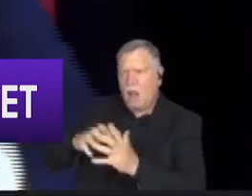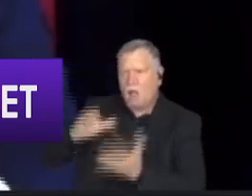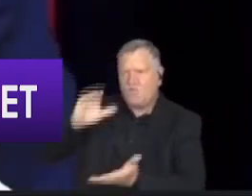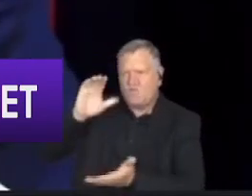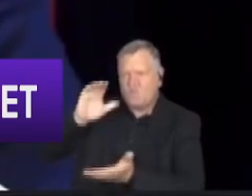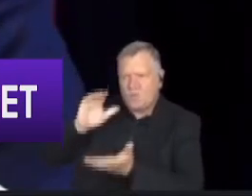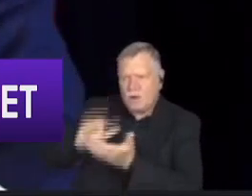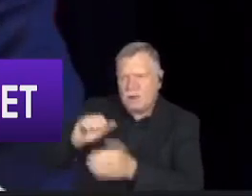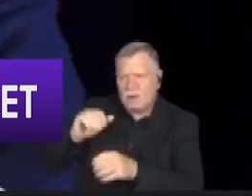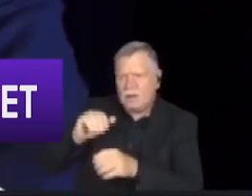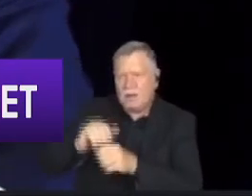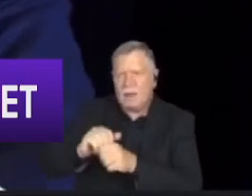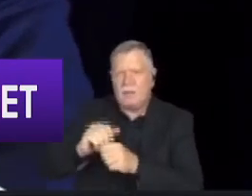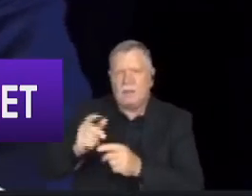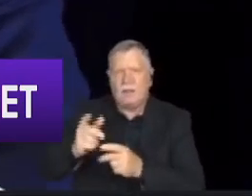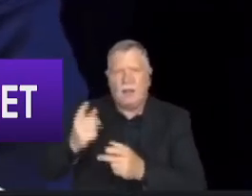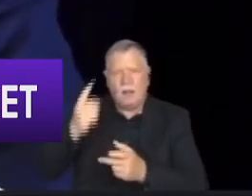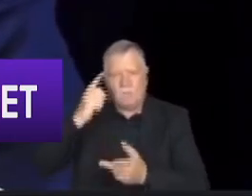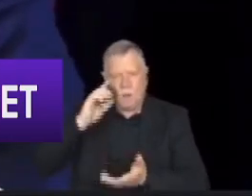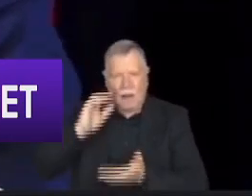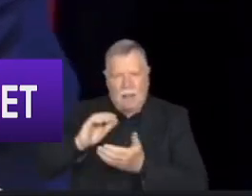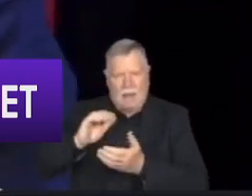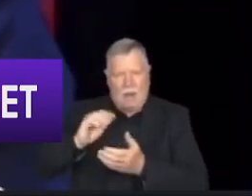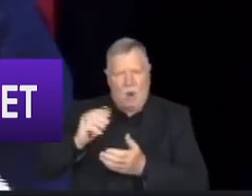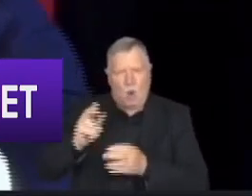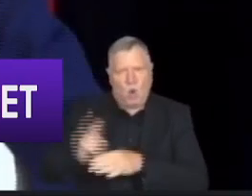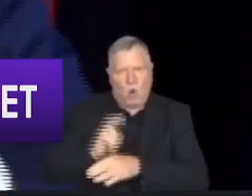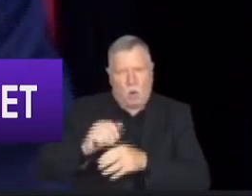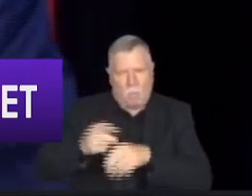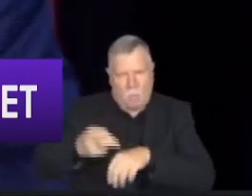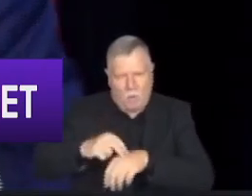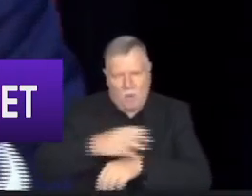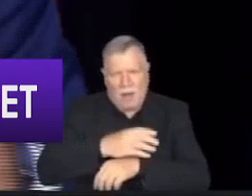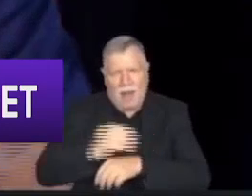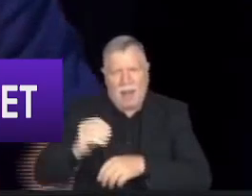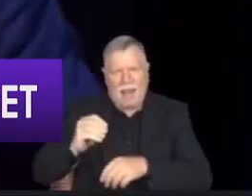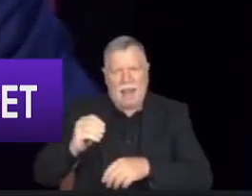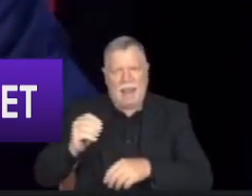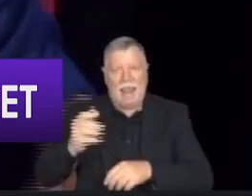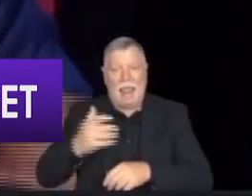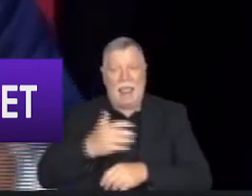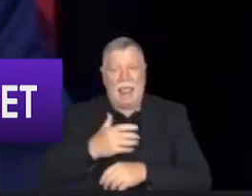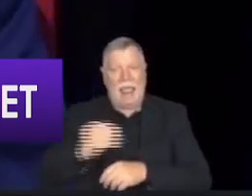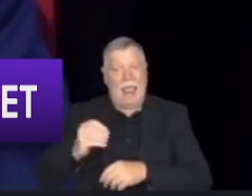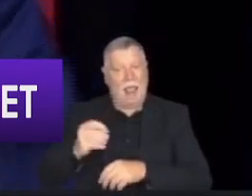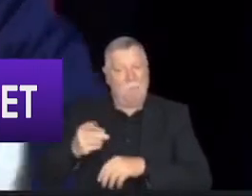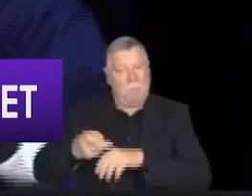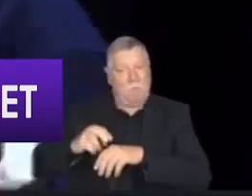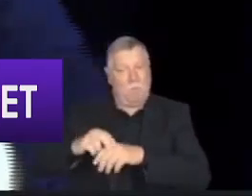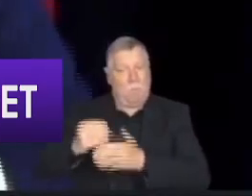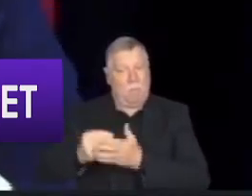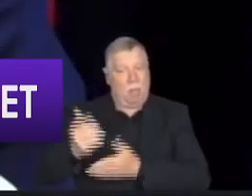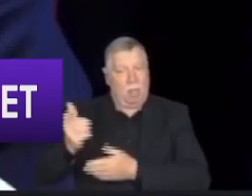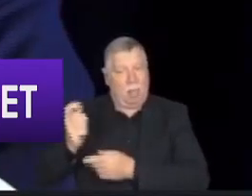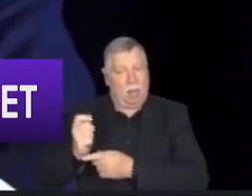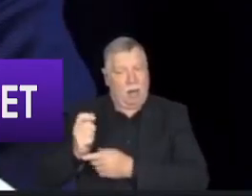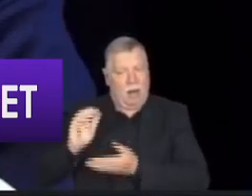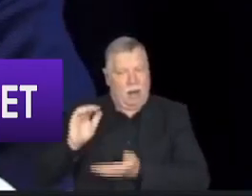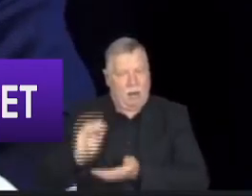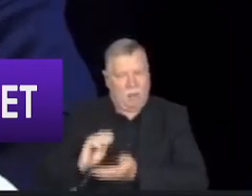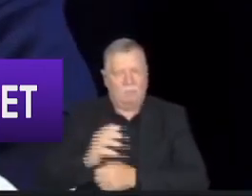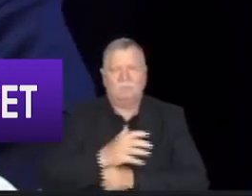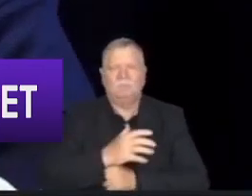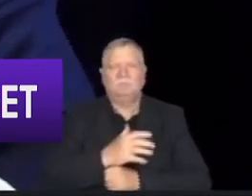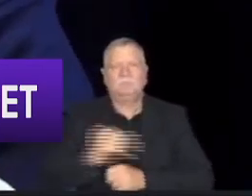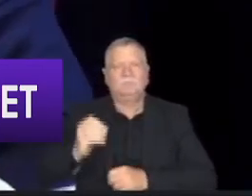of the judicial branch, and $73 million to continue improving retirement benefits for police